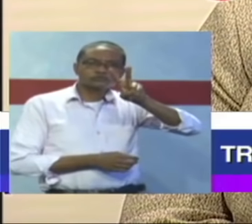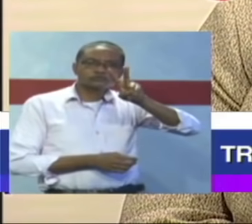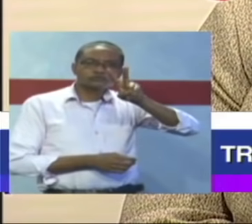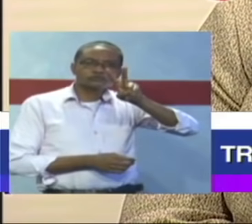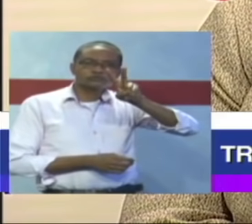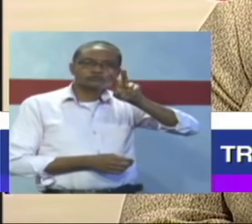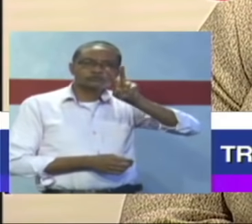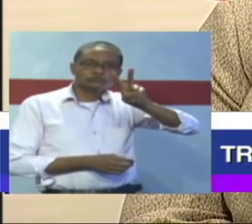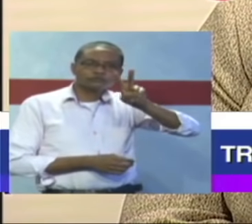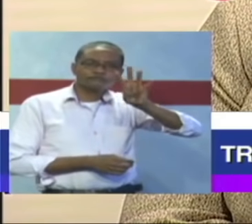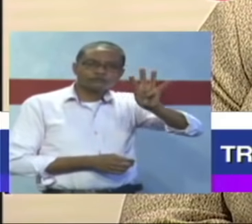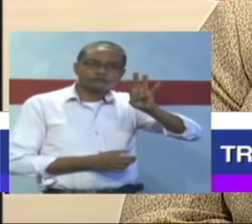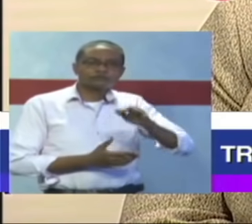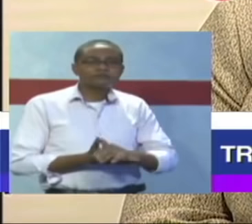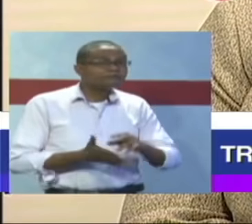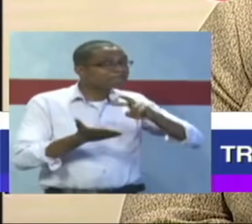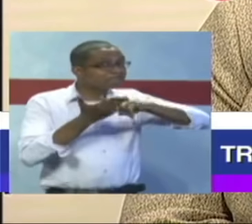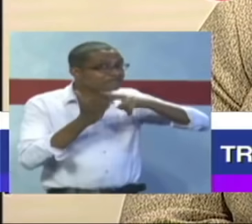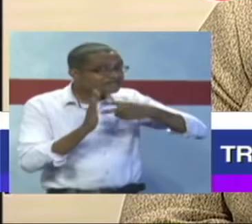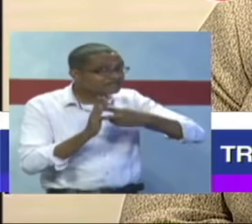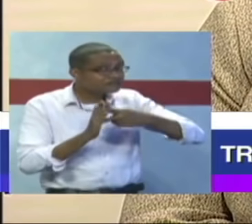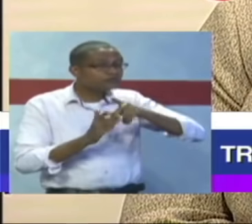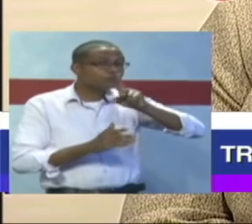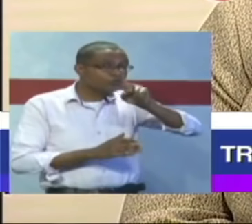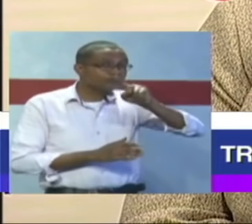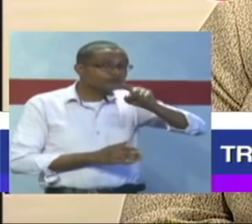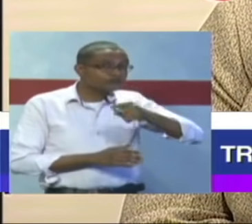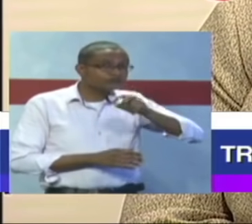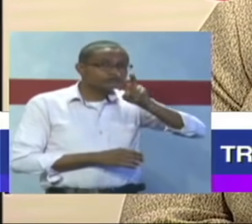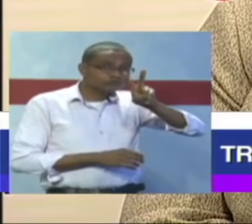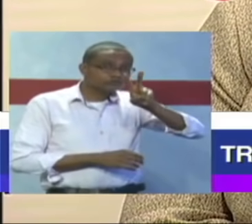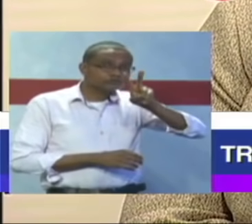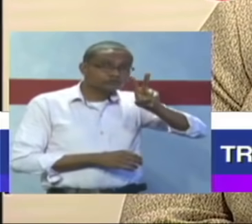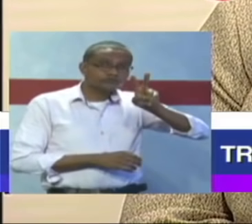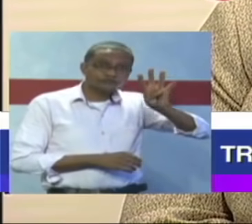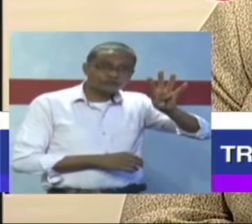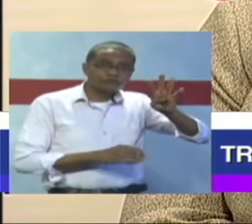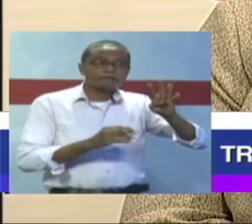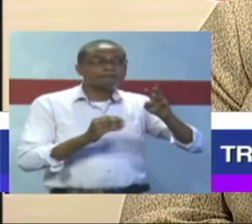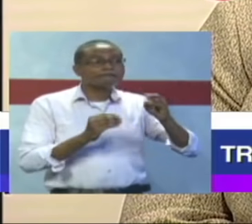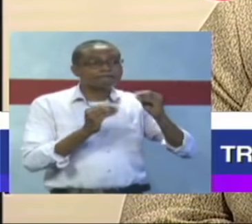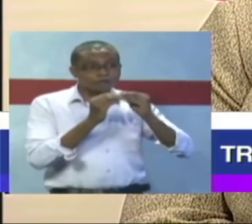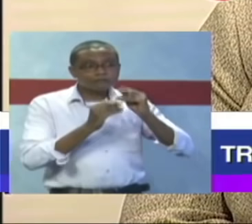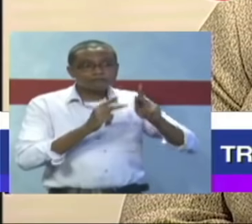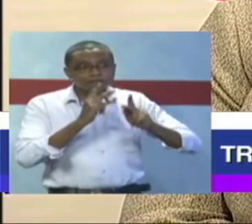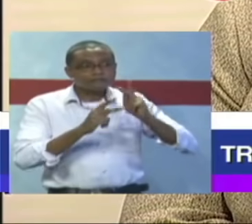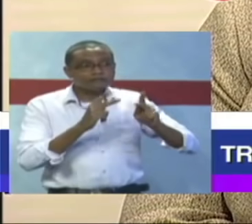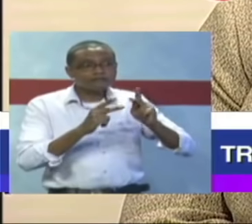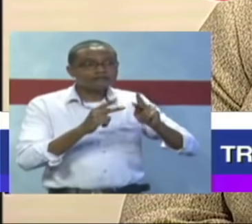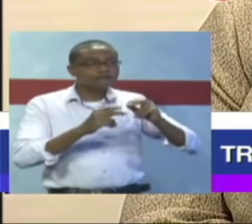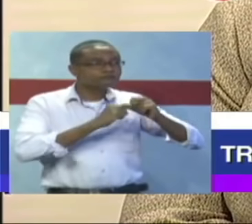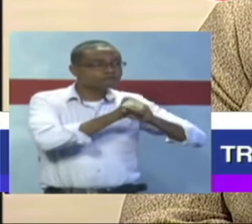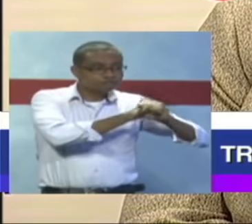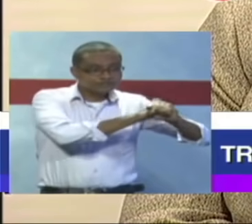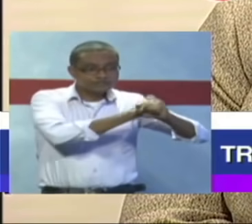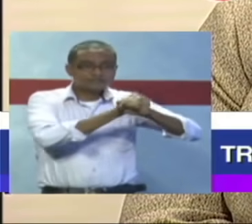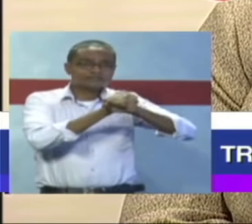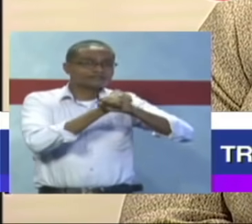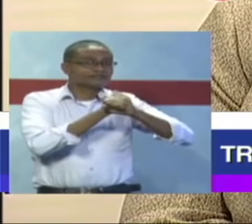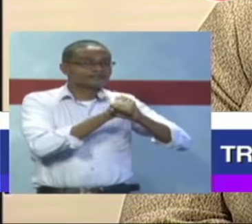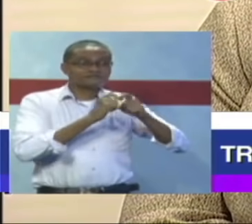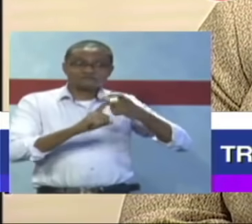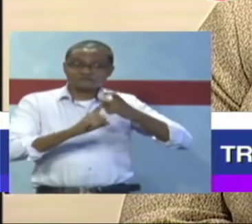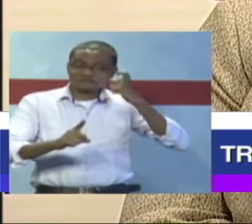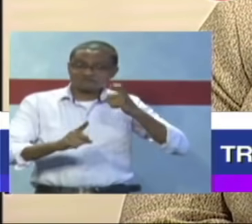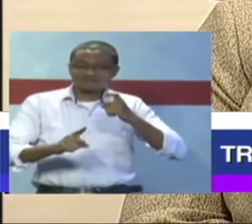persons. This means 1,224 more persons in the community are protected against the severe